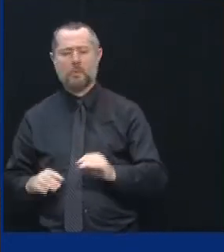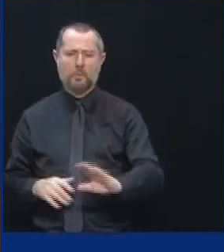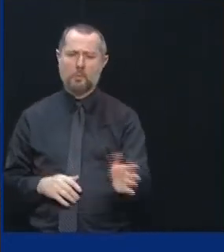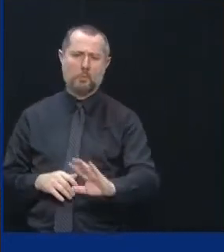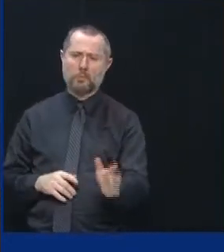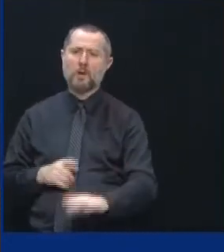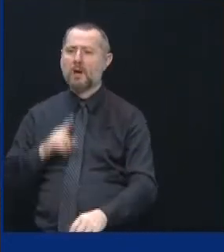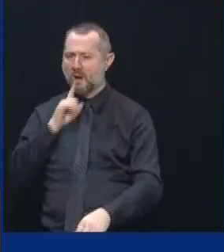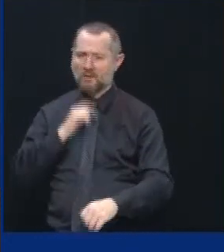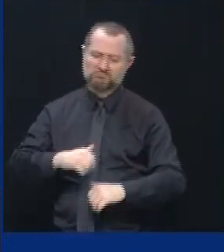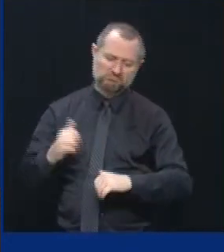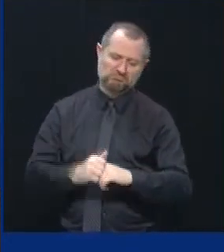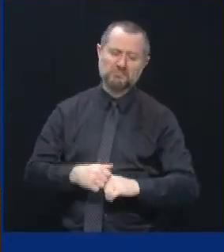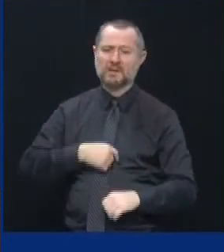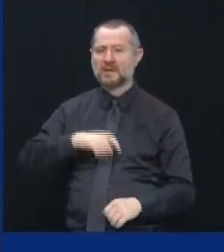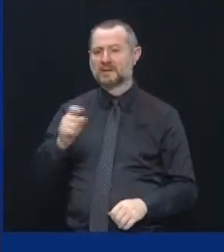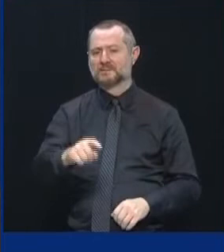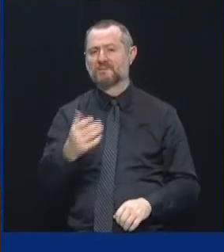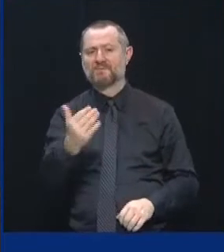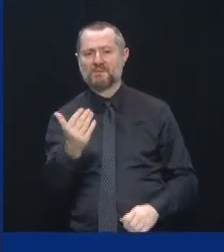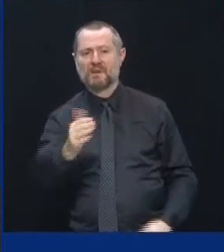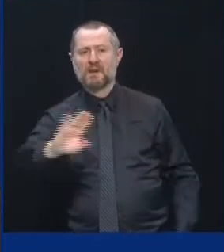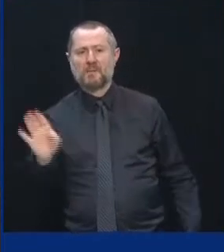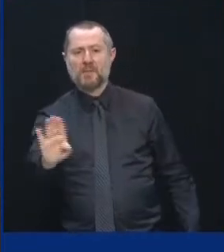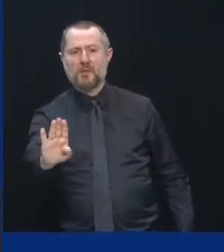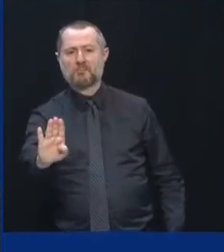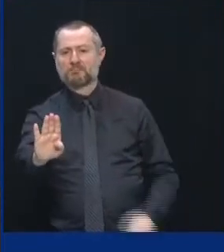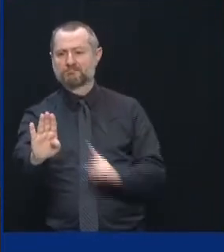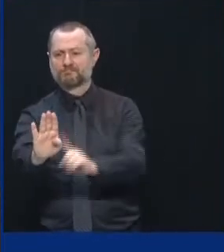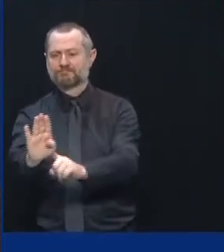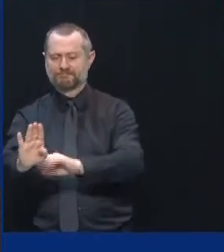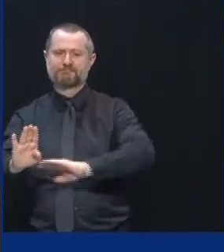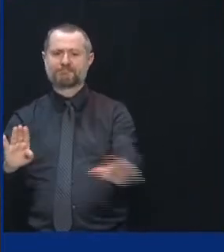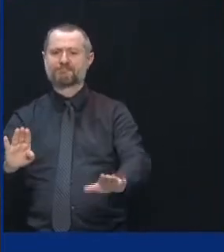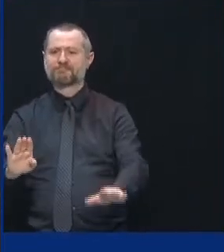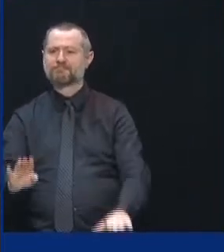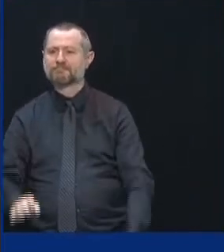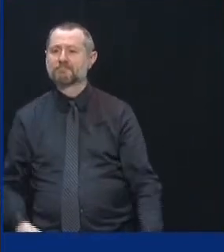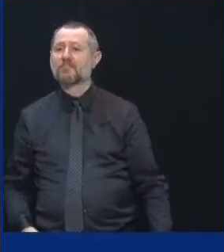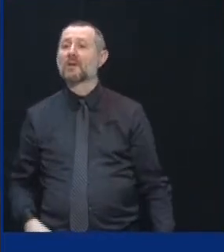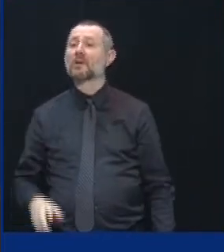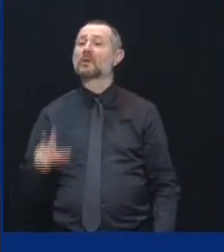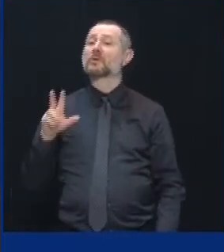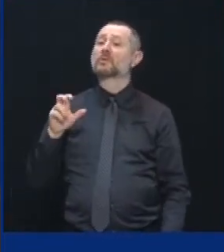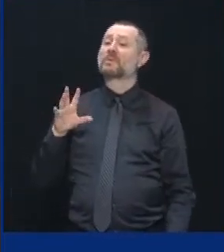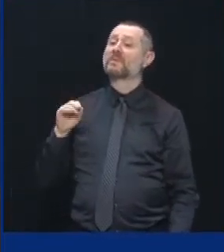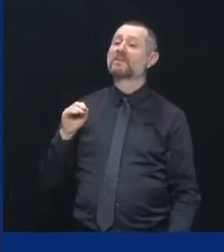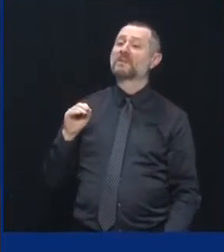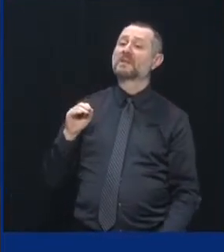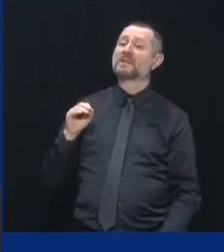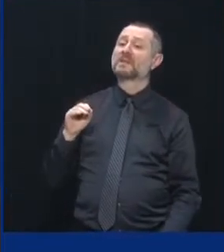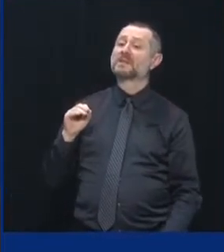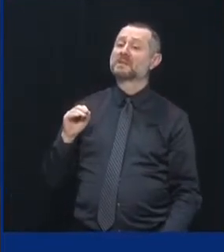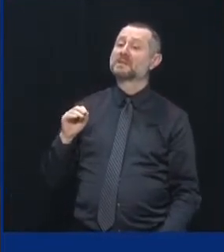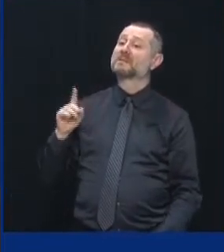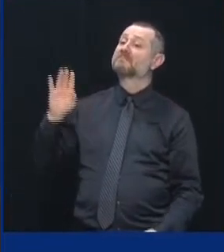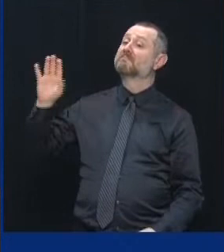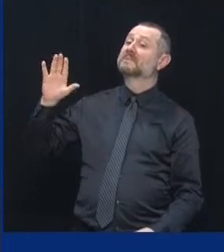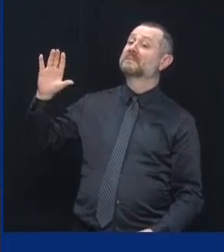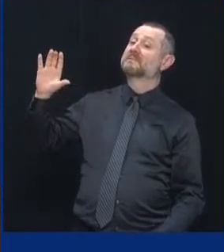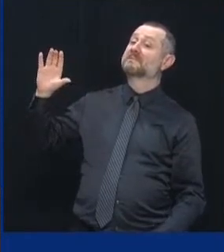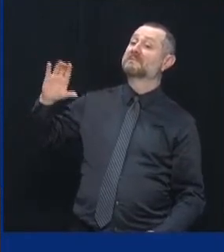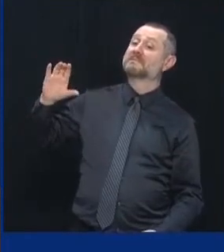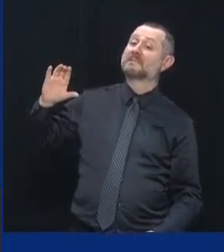number. It's $15 billion. And of the $350 million, which is the state and local